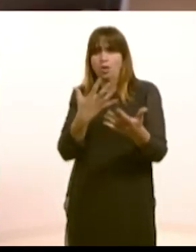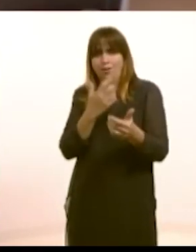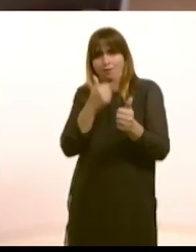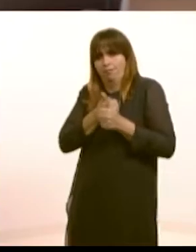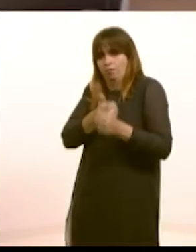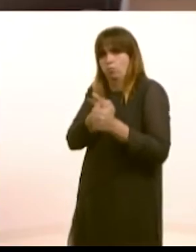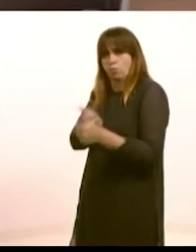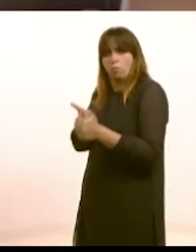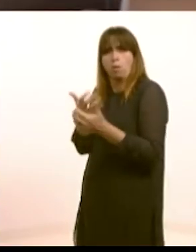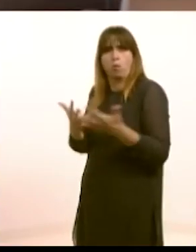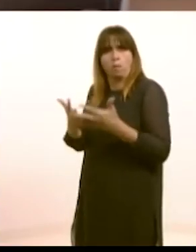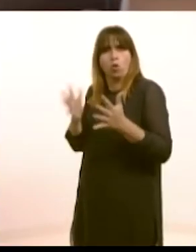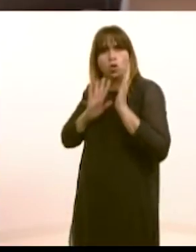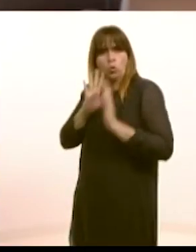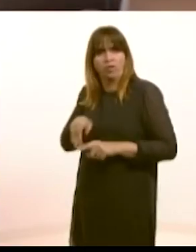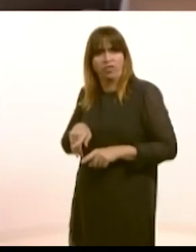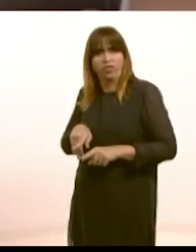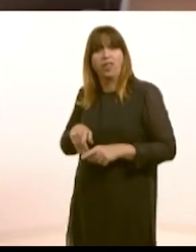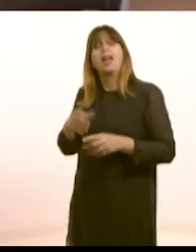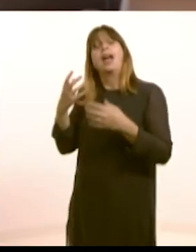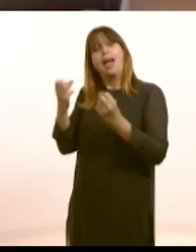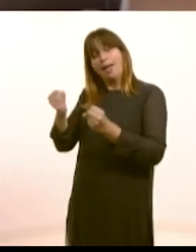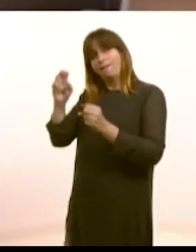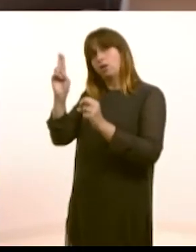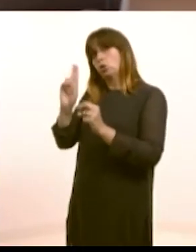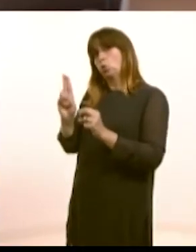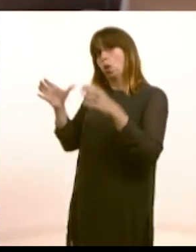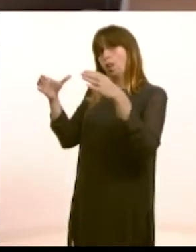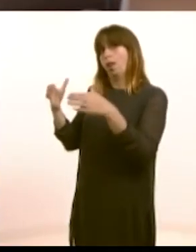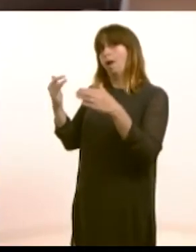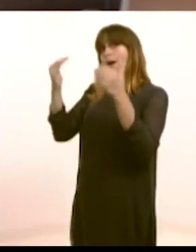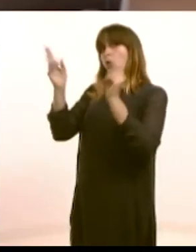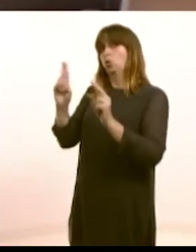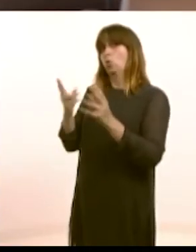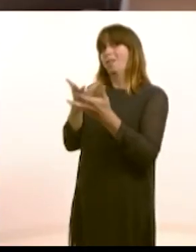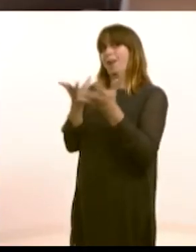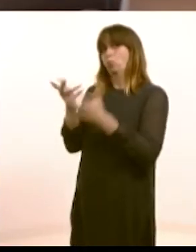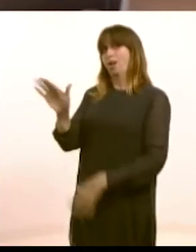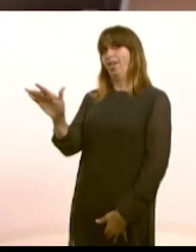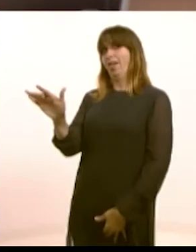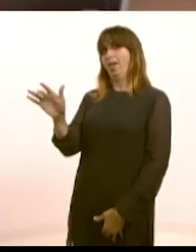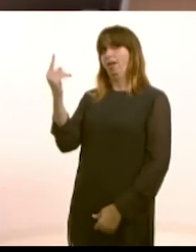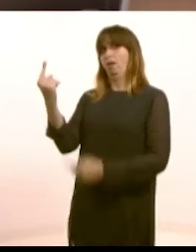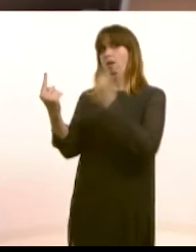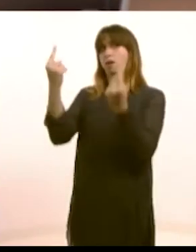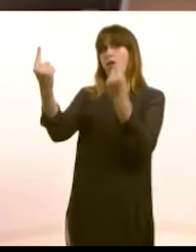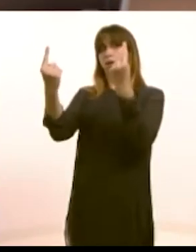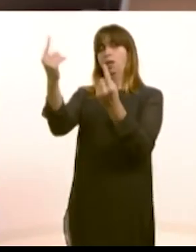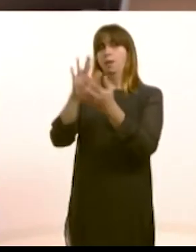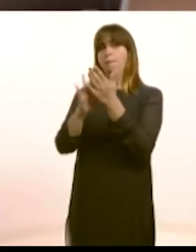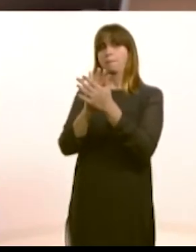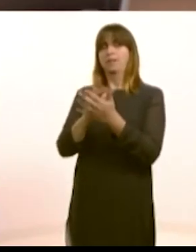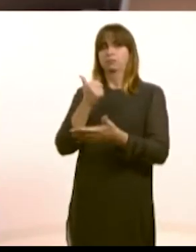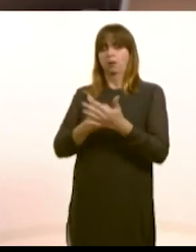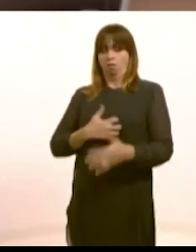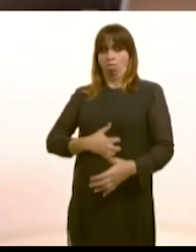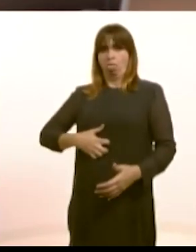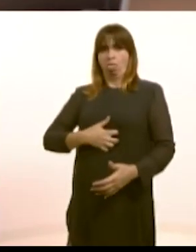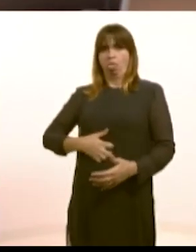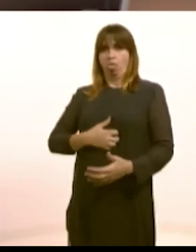on top of that, of course, we do have counselling services in the secondary schools in order that young people can go and talk to people early on, and that takes us